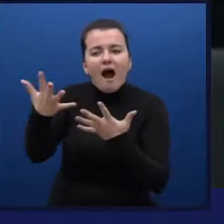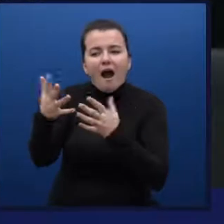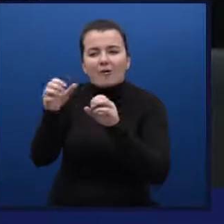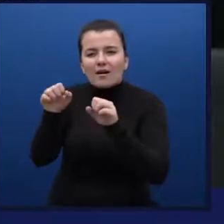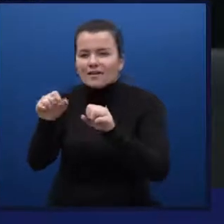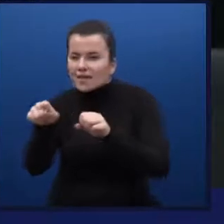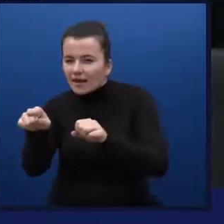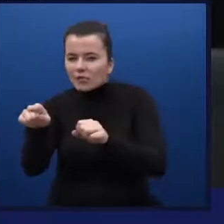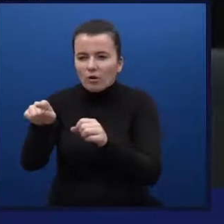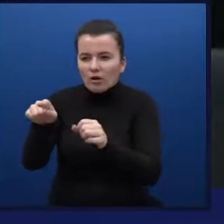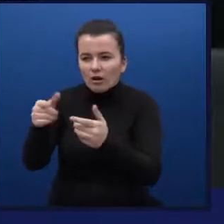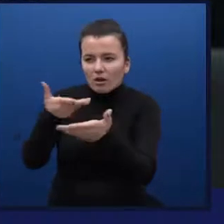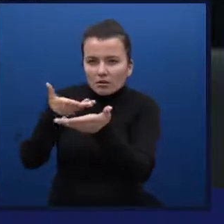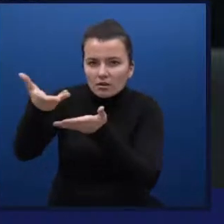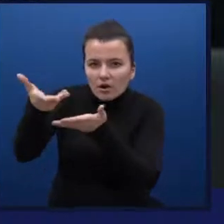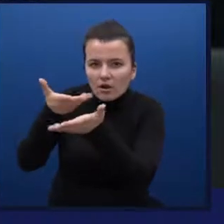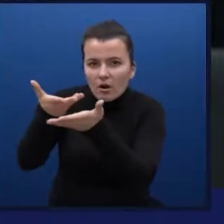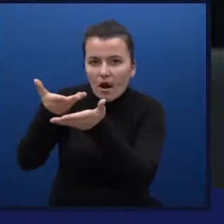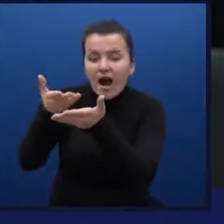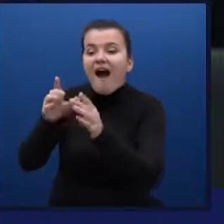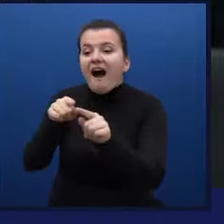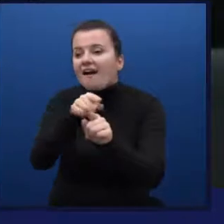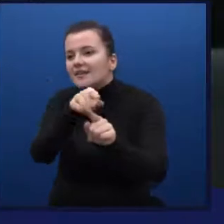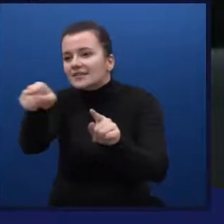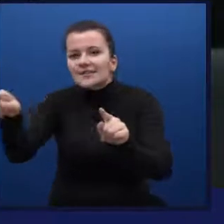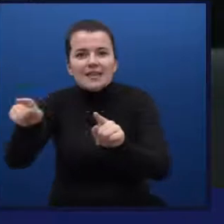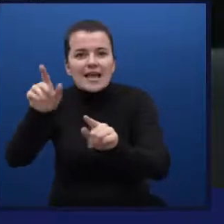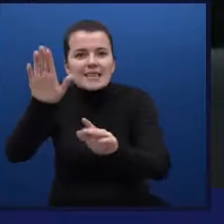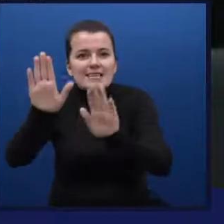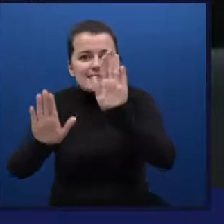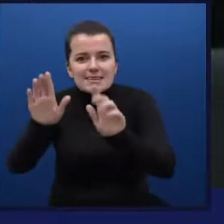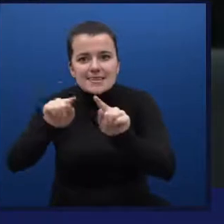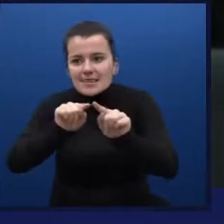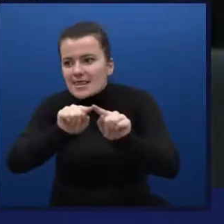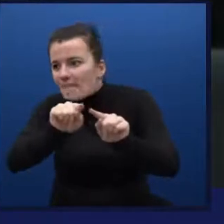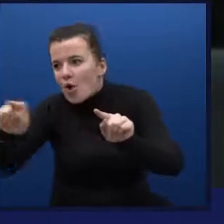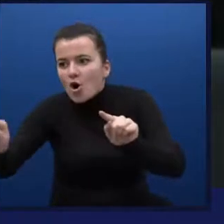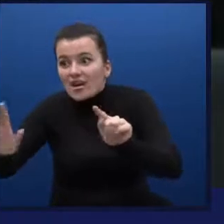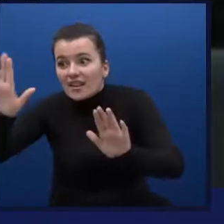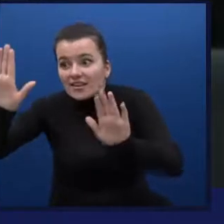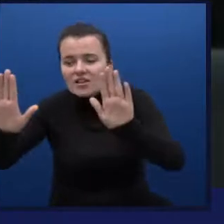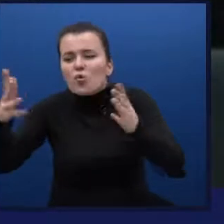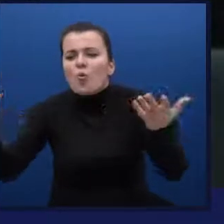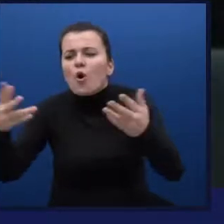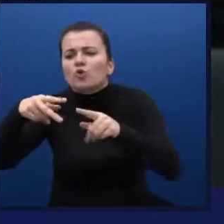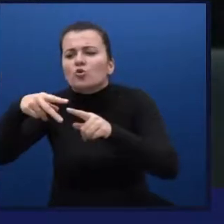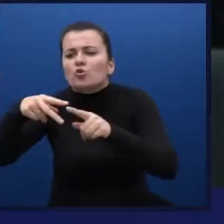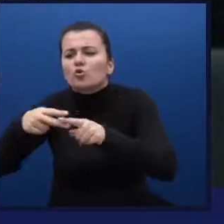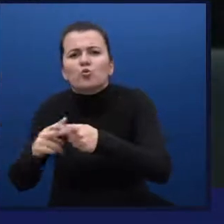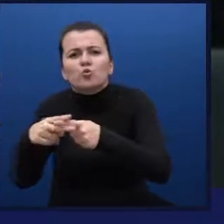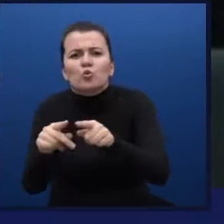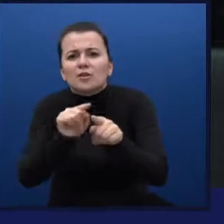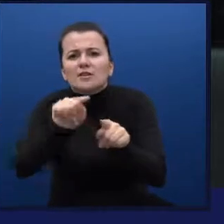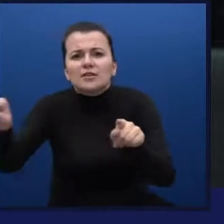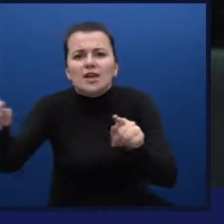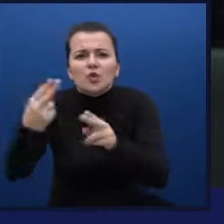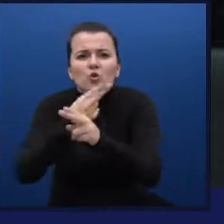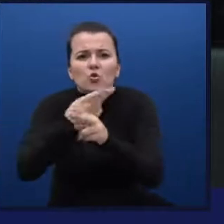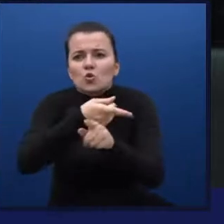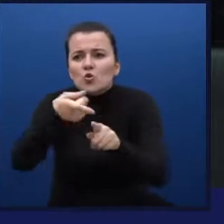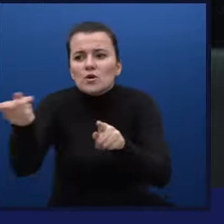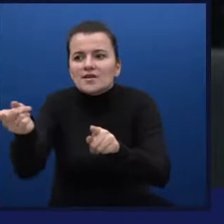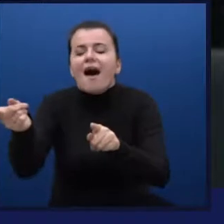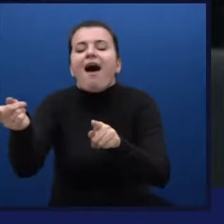with the democratized tools that we have, such as cognitive services, and at least get started. That's really cool. It breaks down the gates